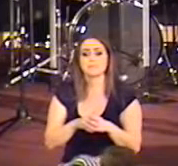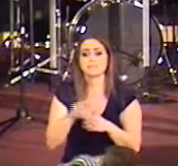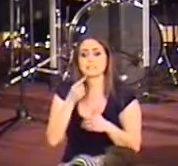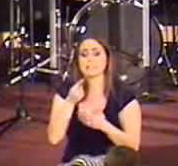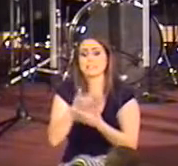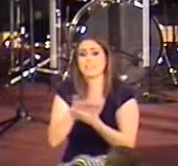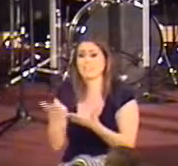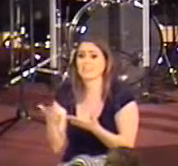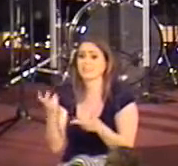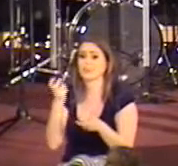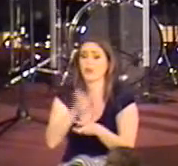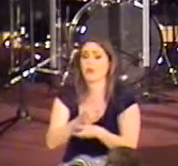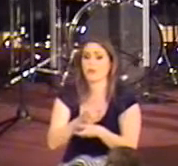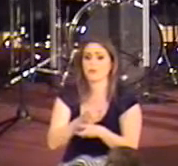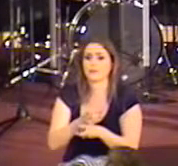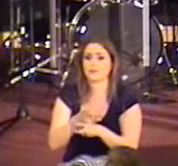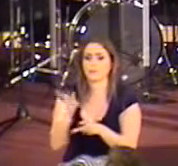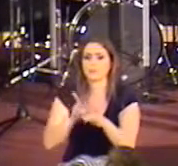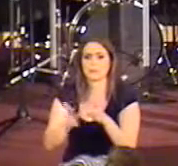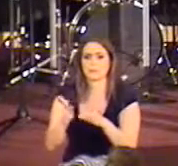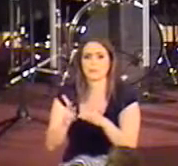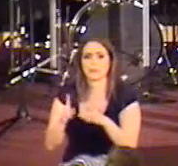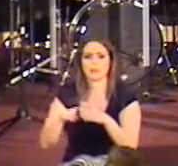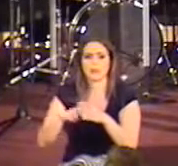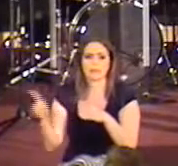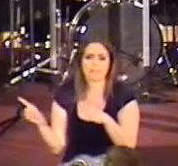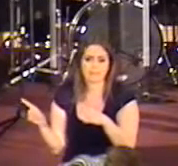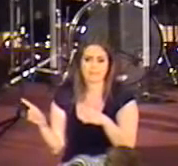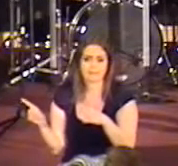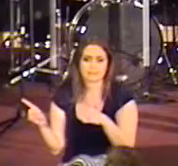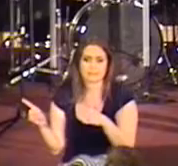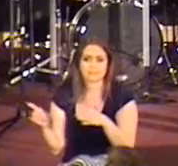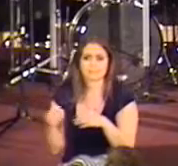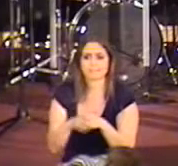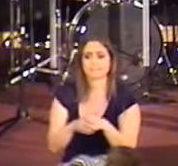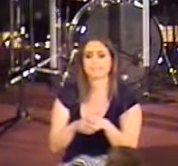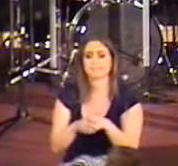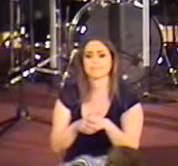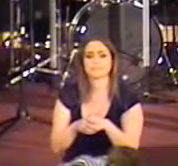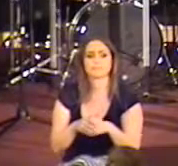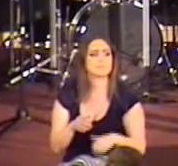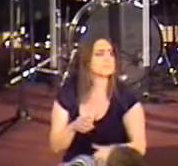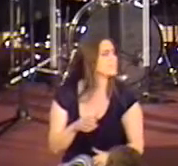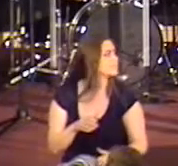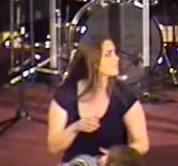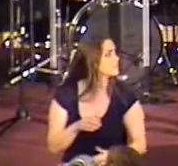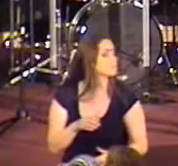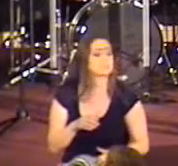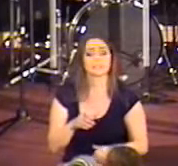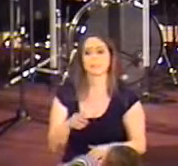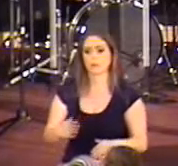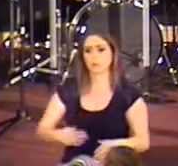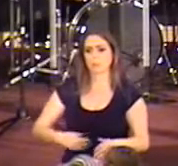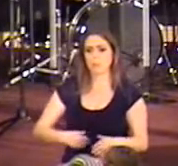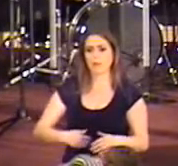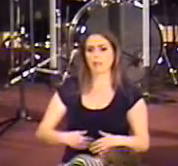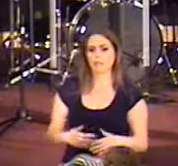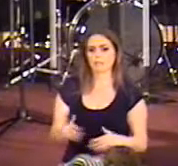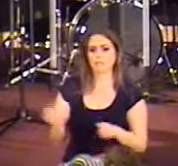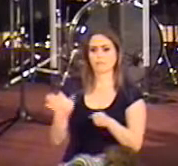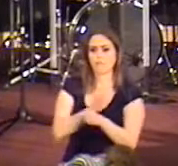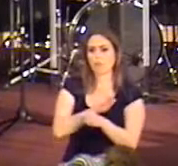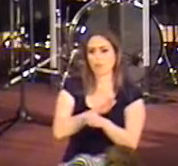And the people were leaving. Healed uncles and aunts and children. Bellies all nice and full. And they're